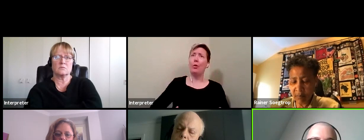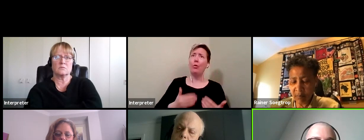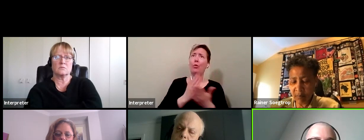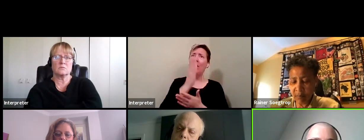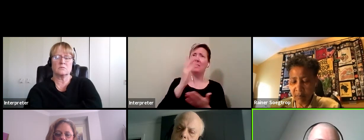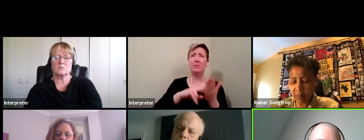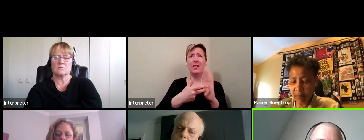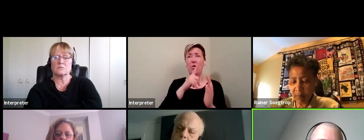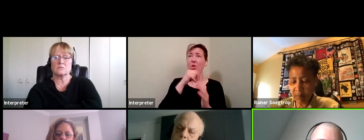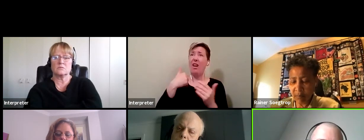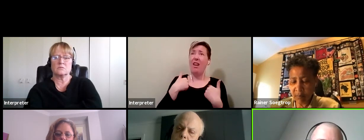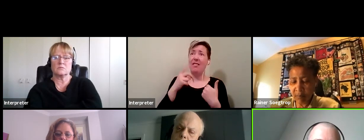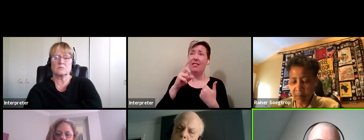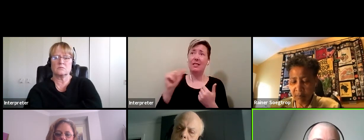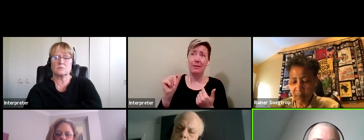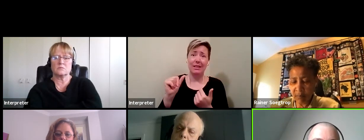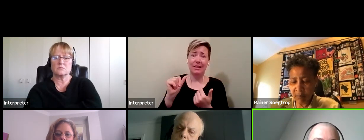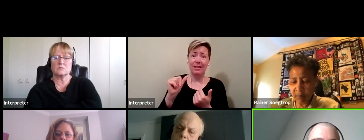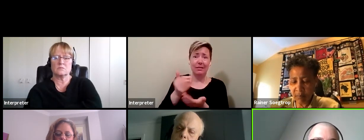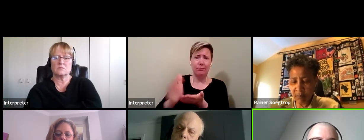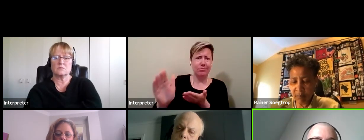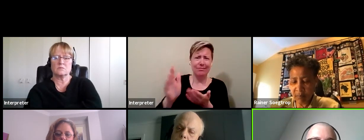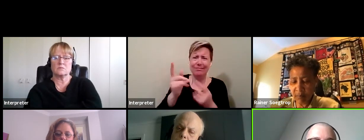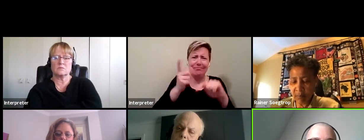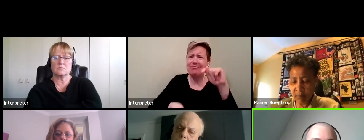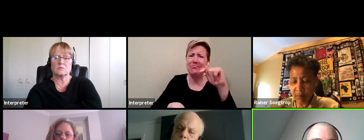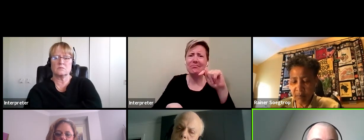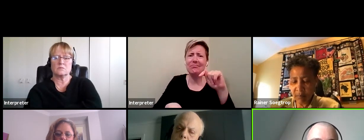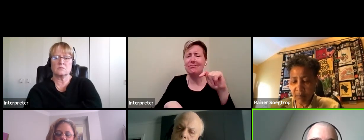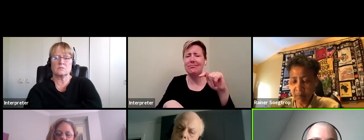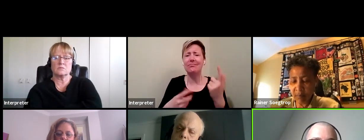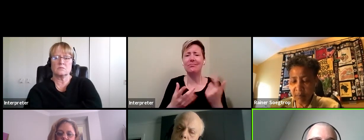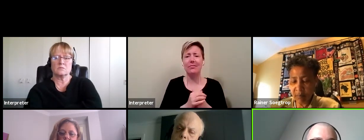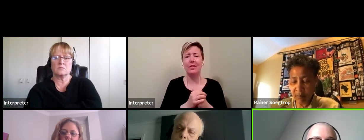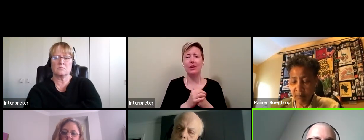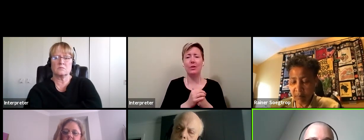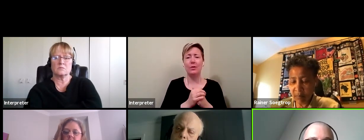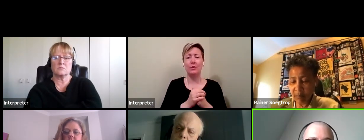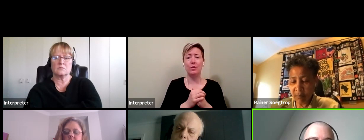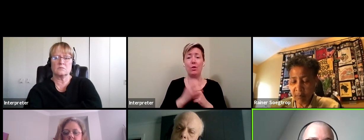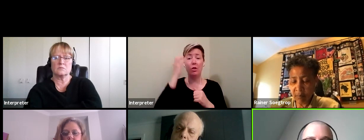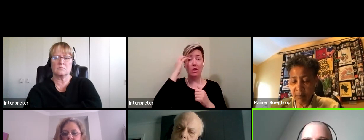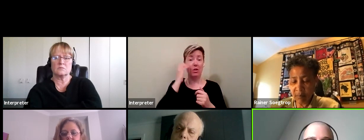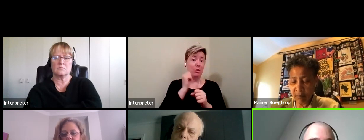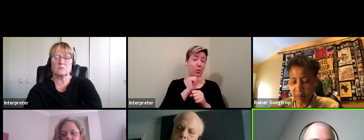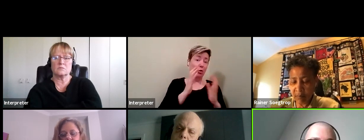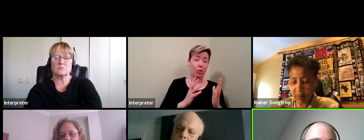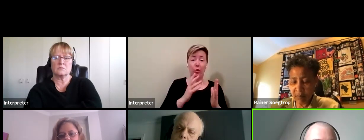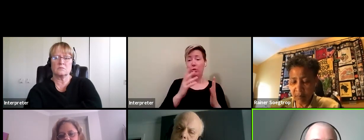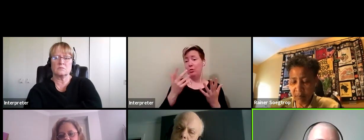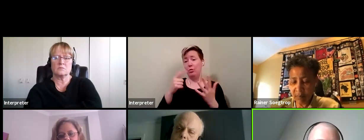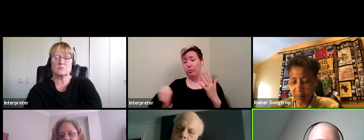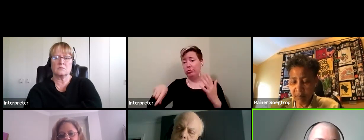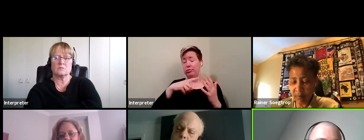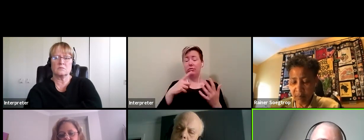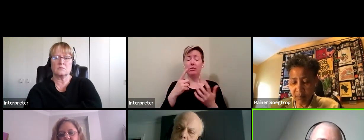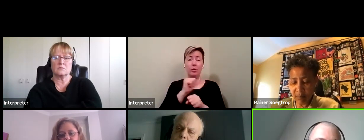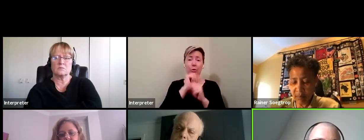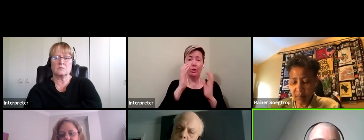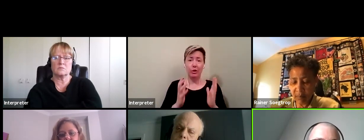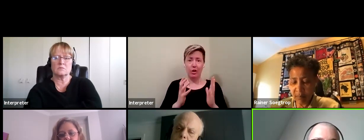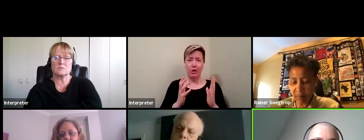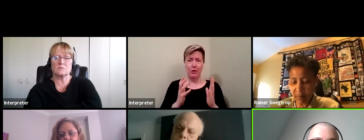or any other protected characteristic, and what people may think about how that characteristic or how that disability impacts their